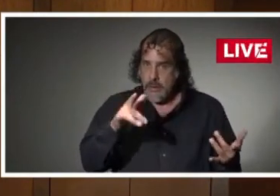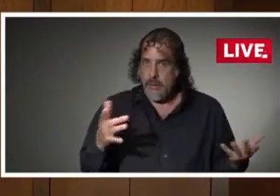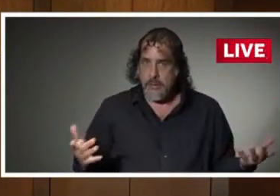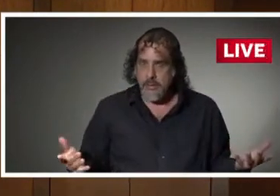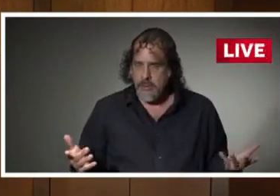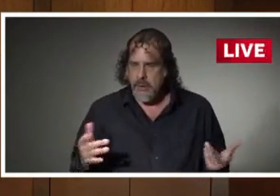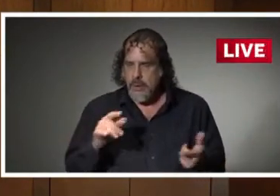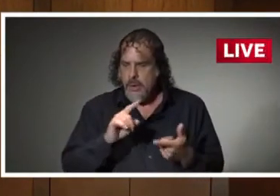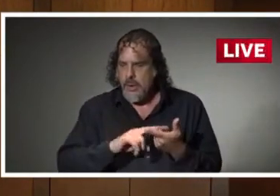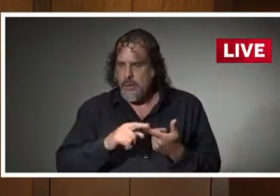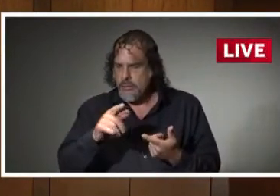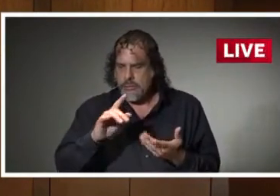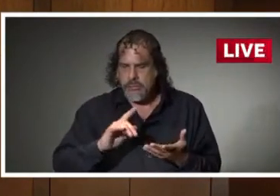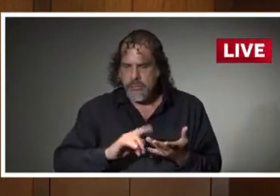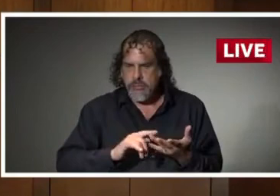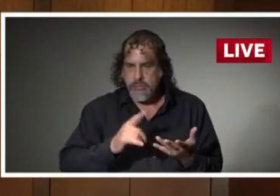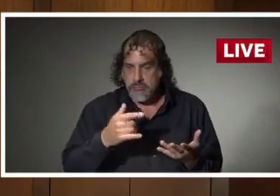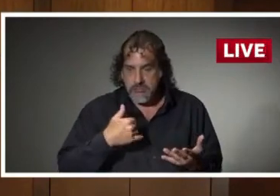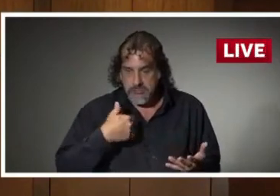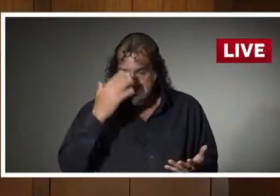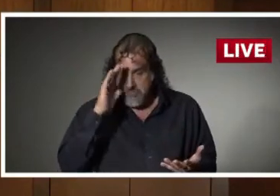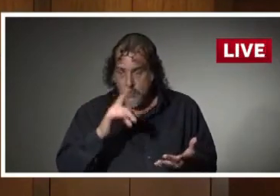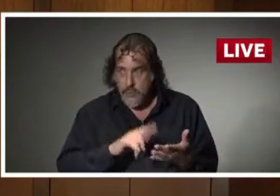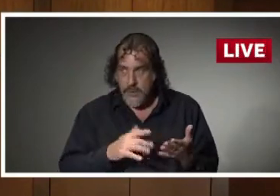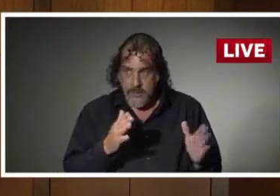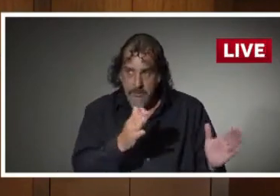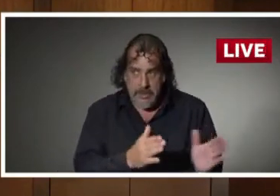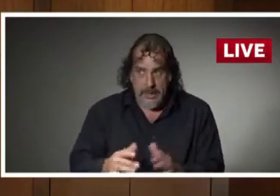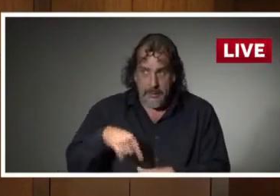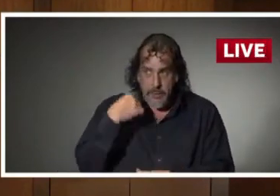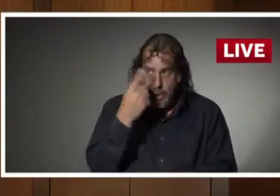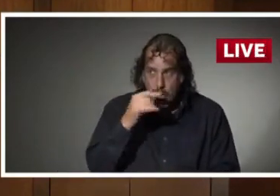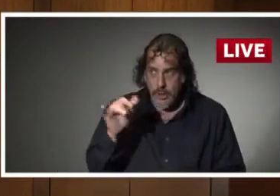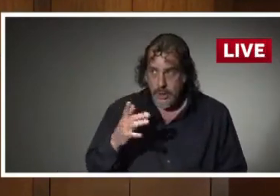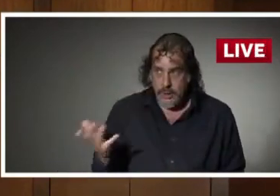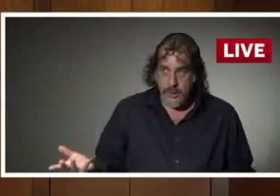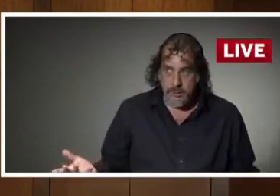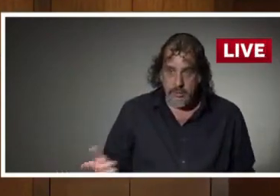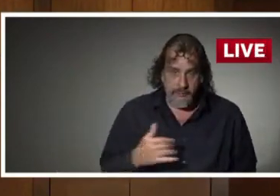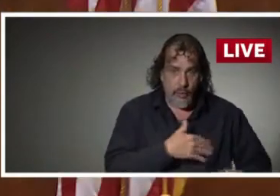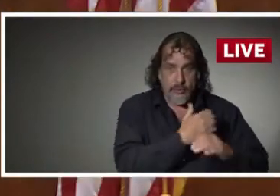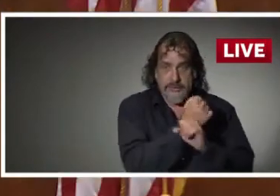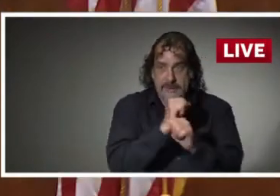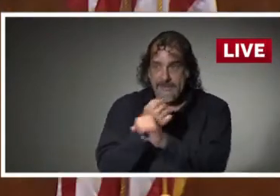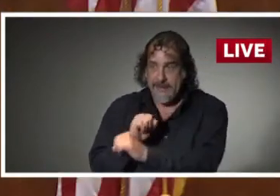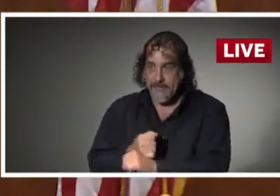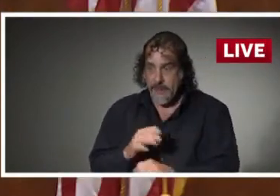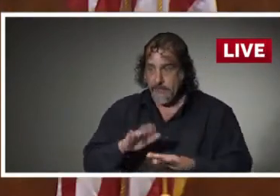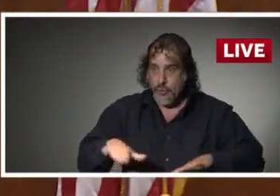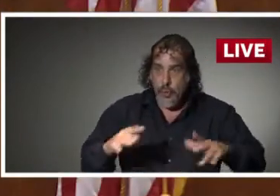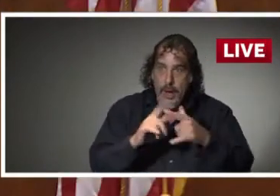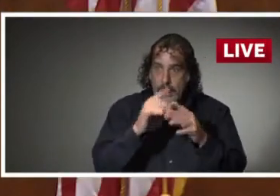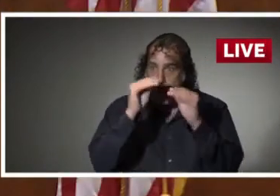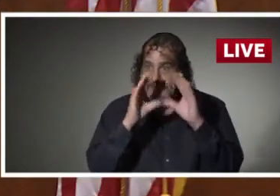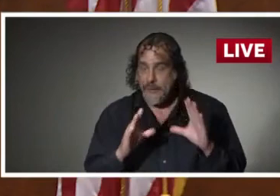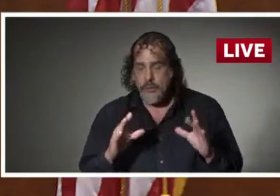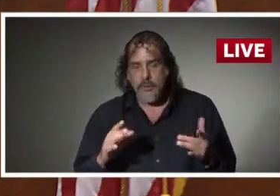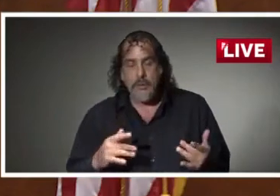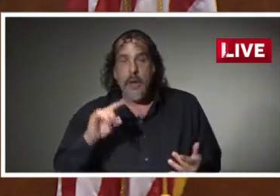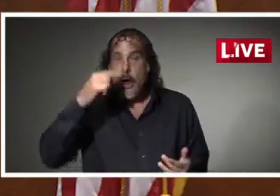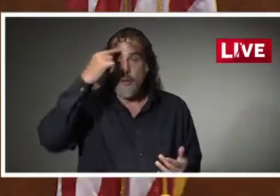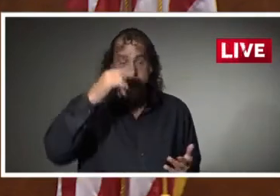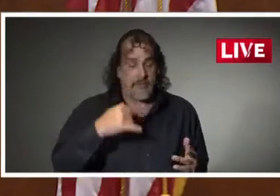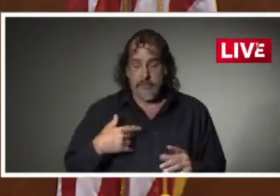not, when, to elaborate, you know, what that plan can be for teacher and student safety? What I would tell you is over the last 4 months, Dr.